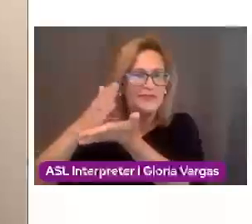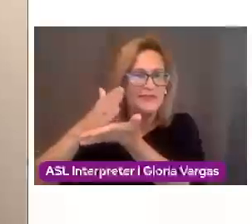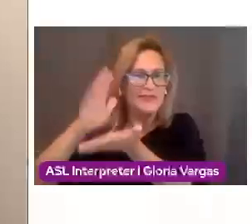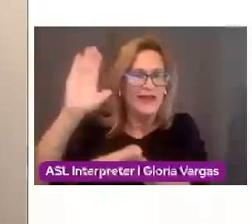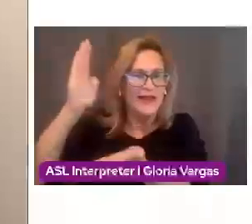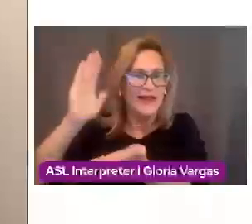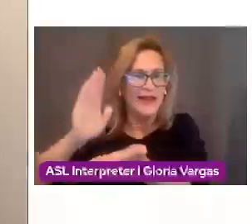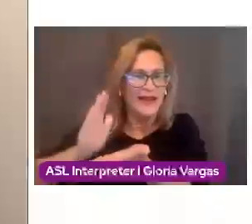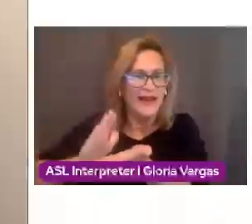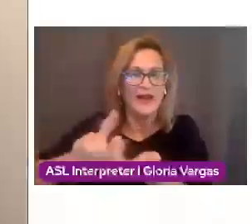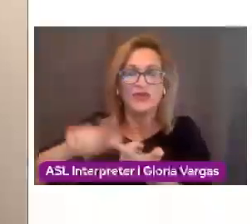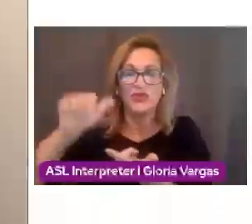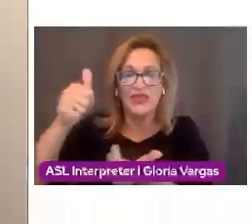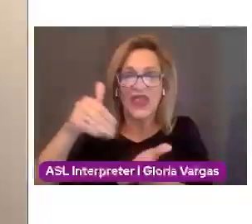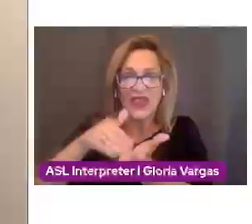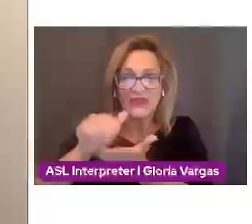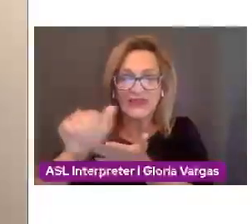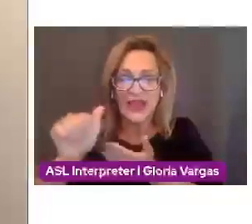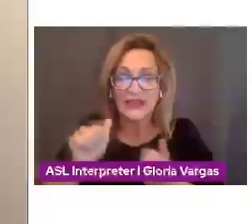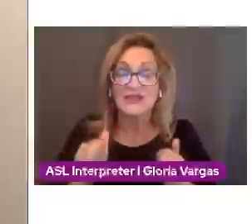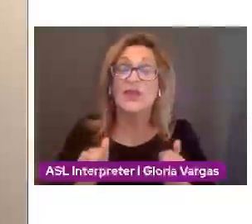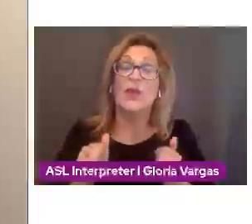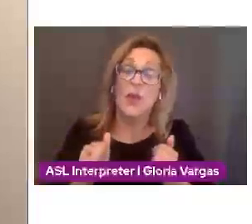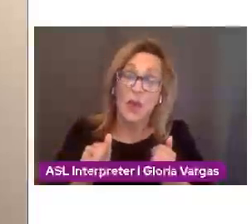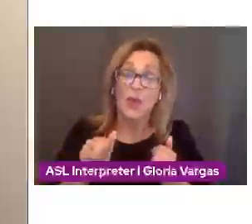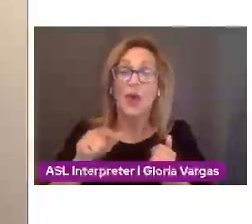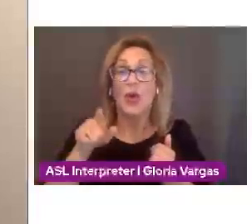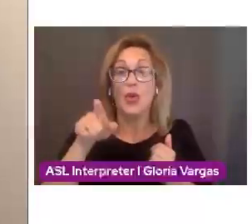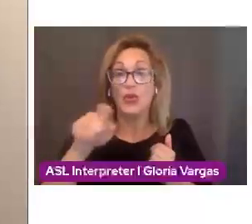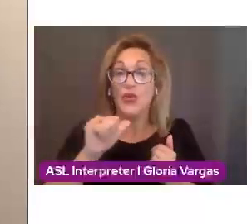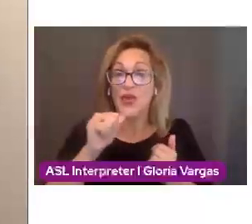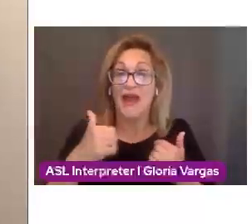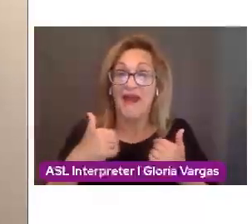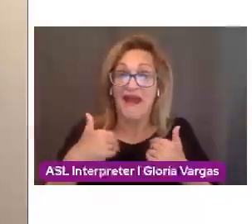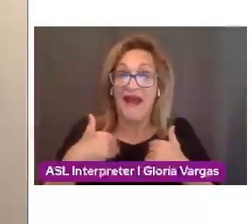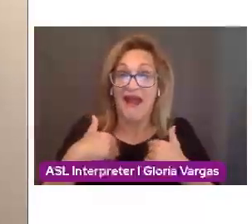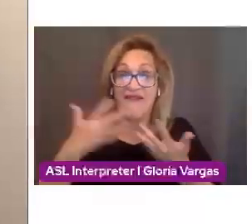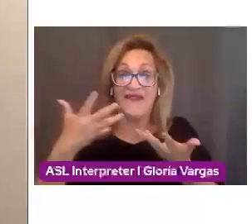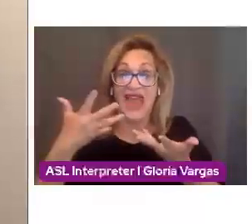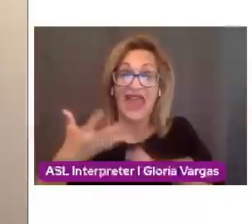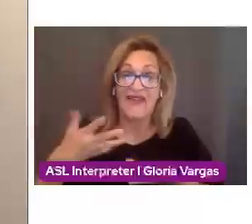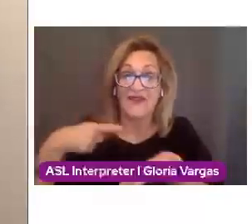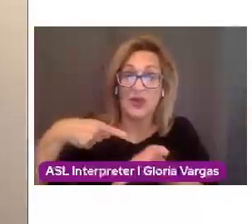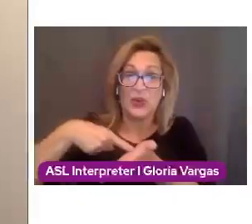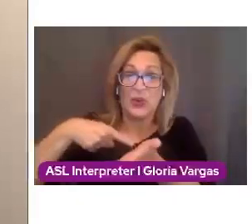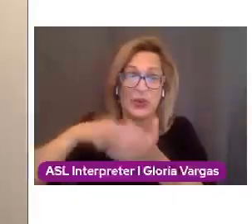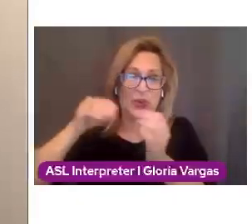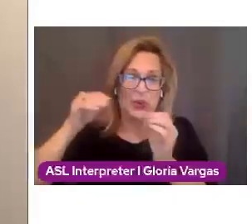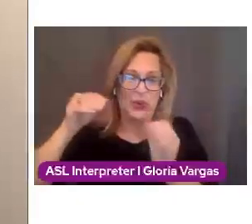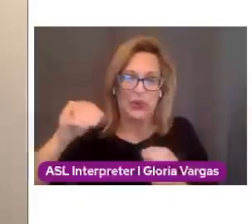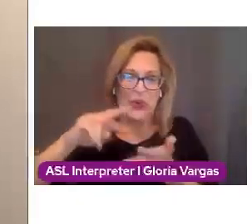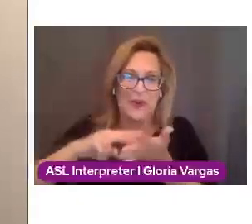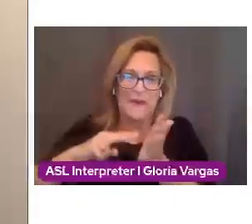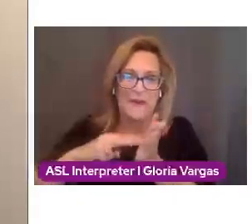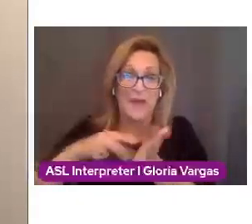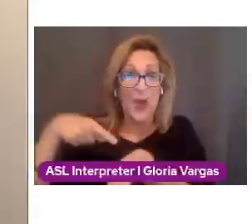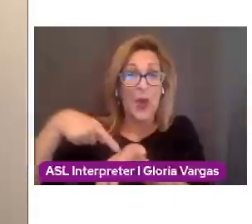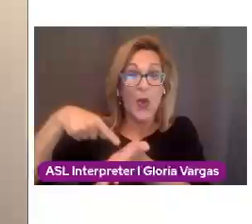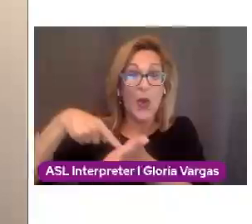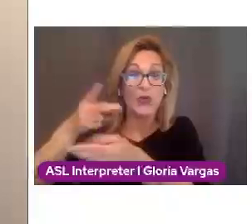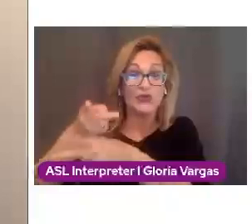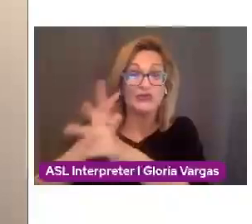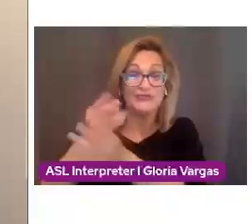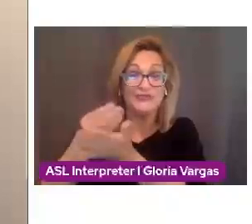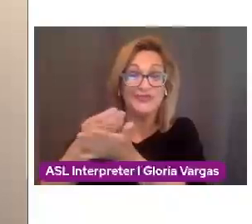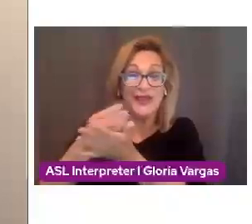$10,000, or you didn't have that much debt to begin with. And so the people who are most in need,